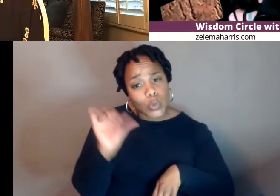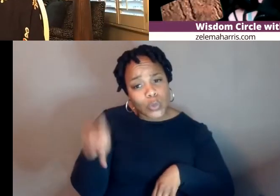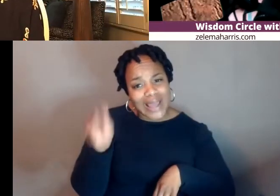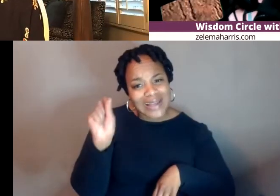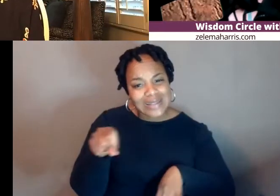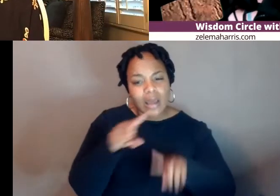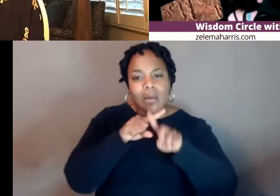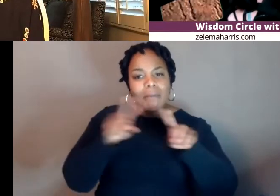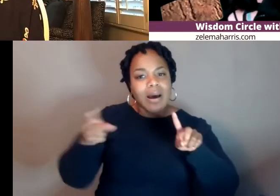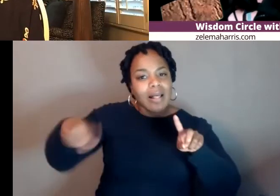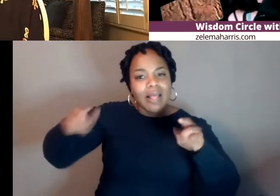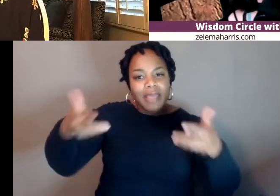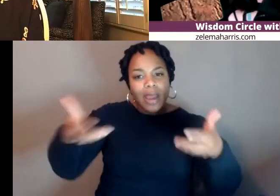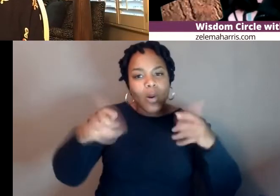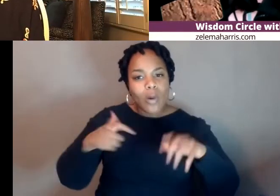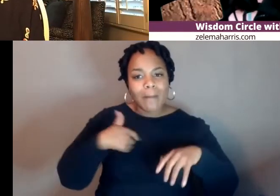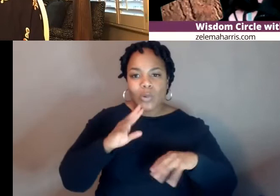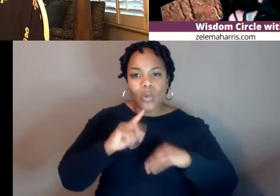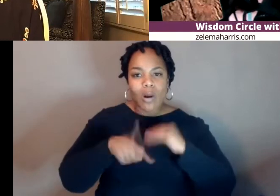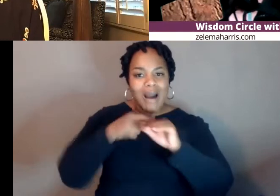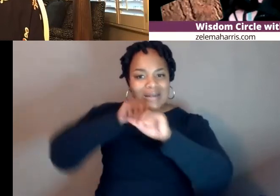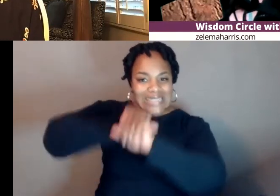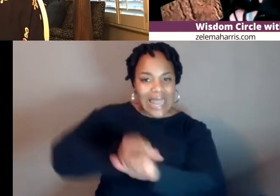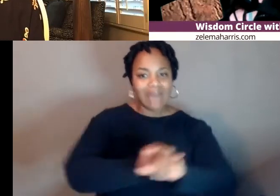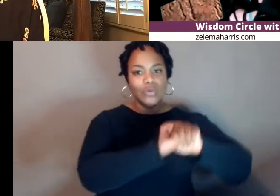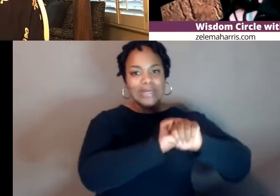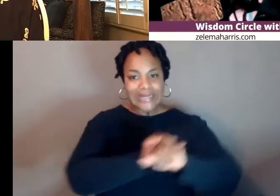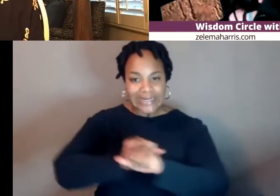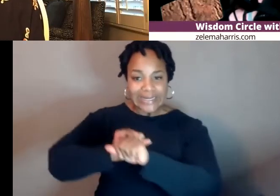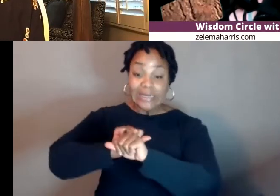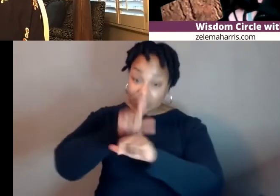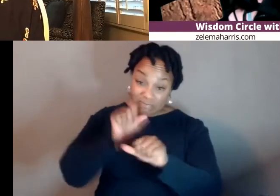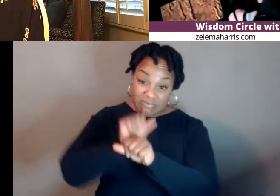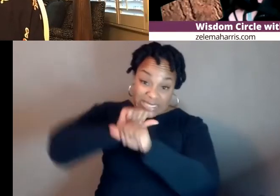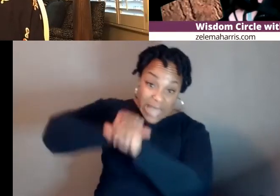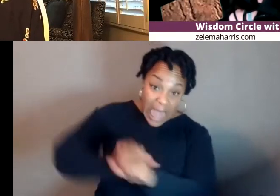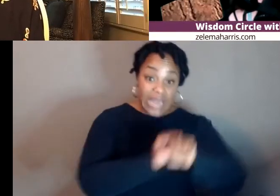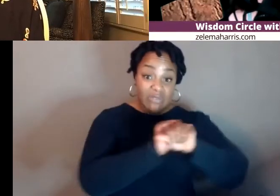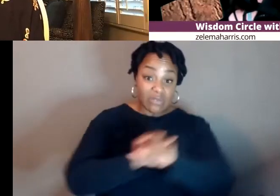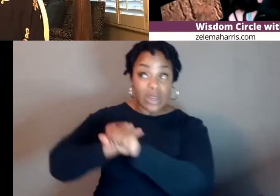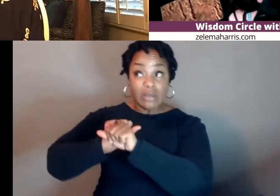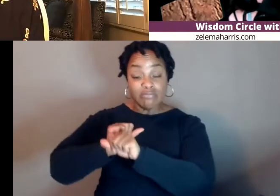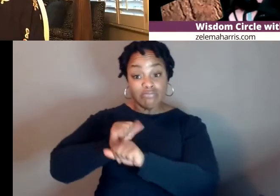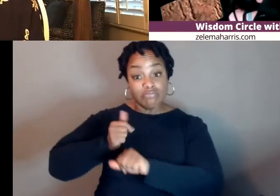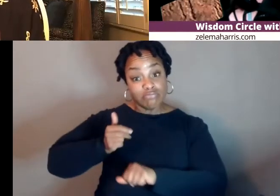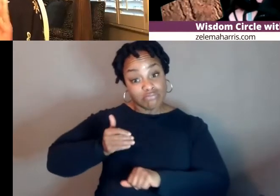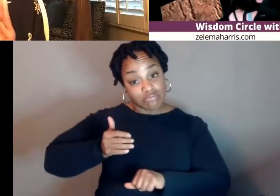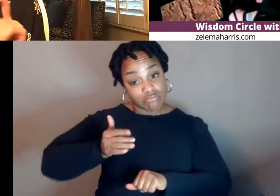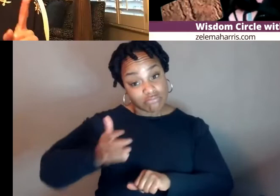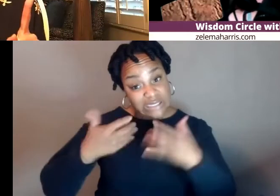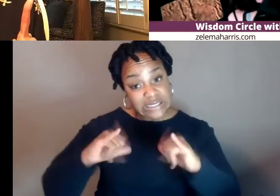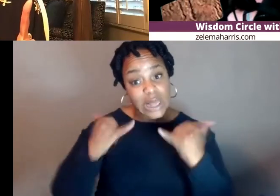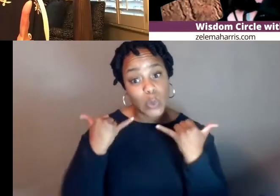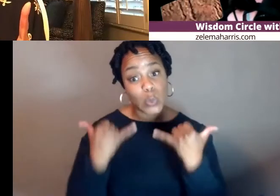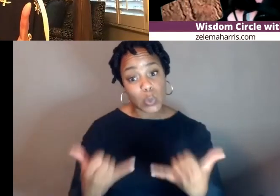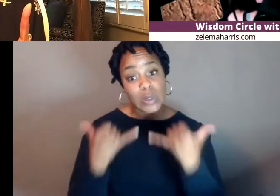the institution of slavery that's still with us today. Thank you. May have